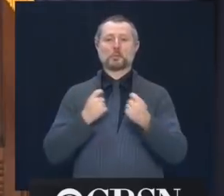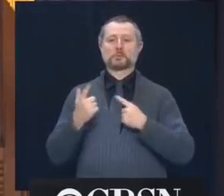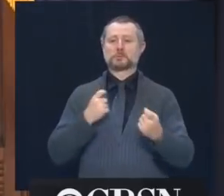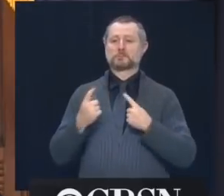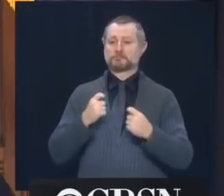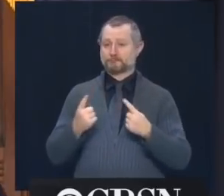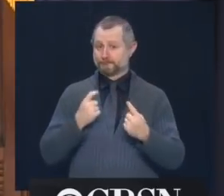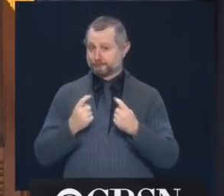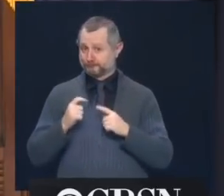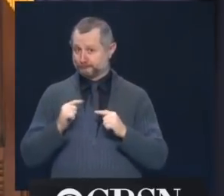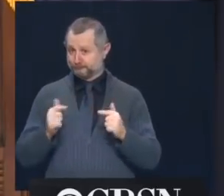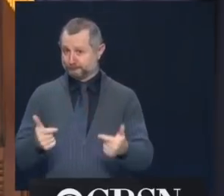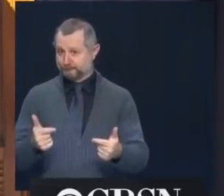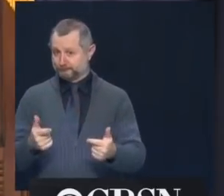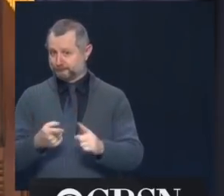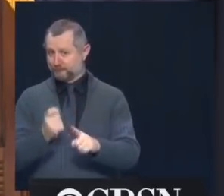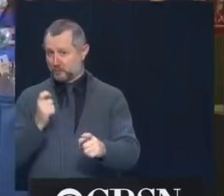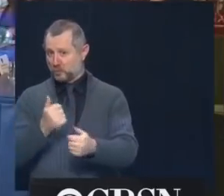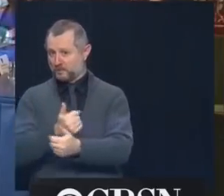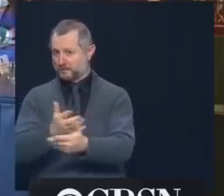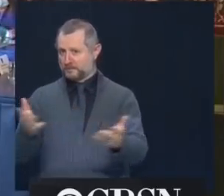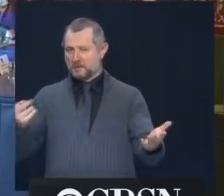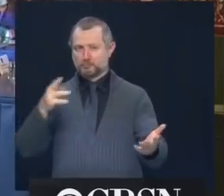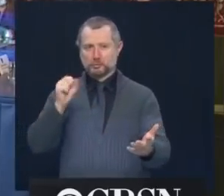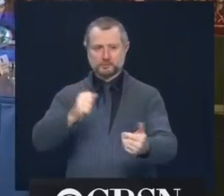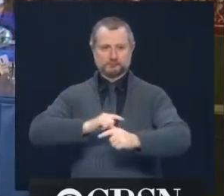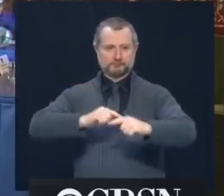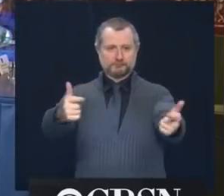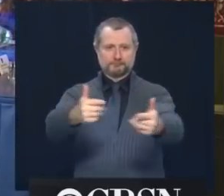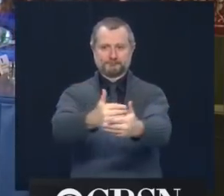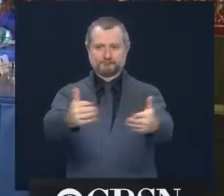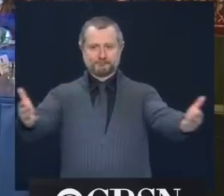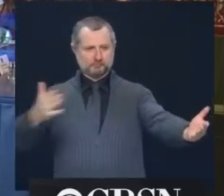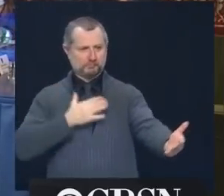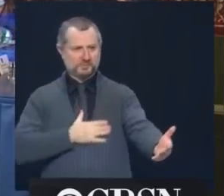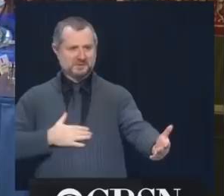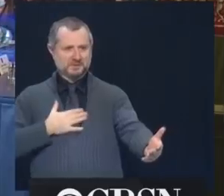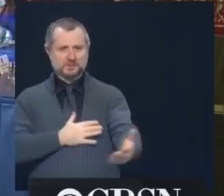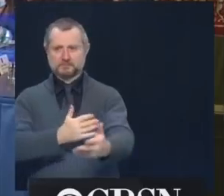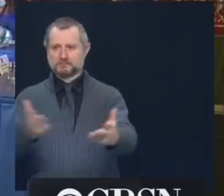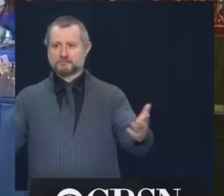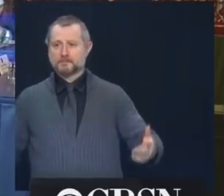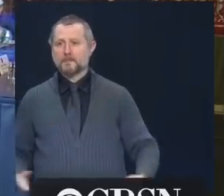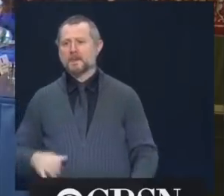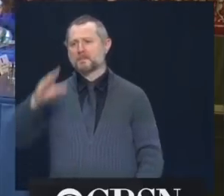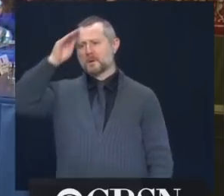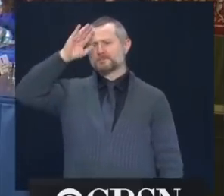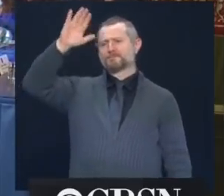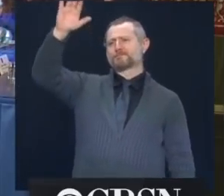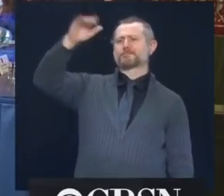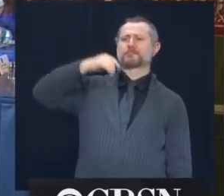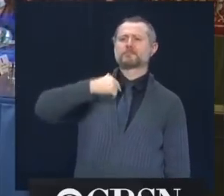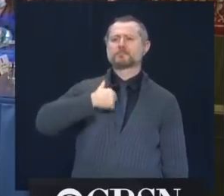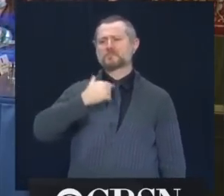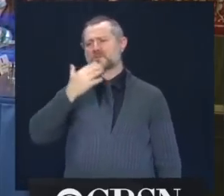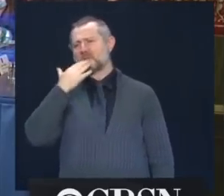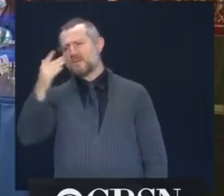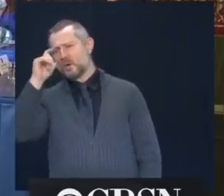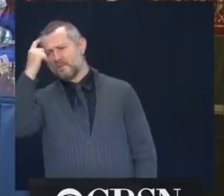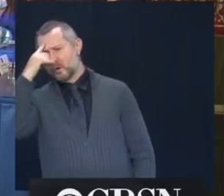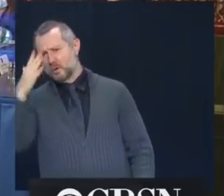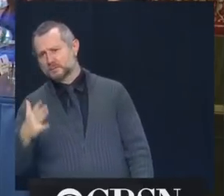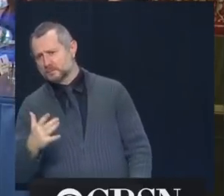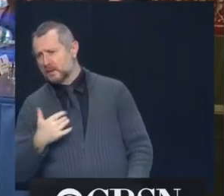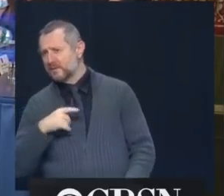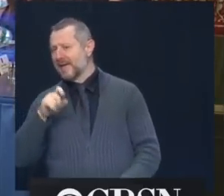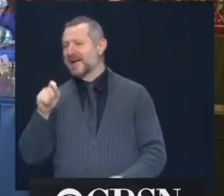questions from the press now, please. Thank you, Governor. If you'd like to ask a question, please use the